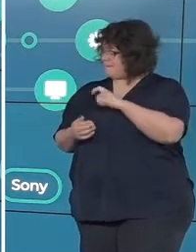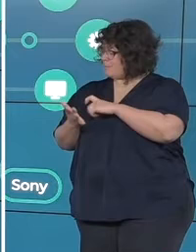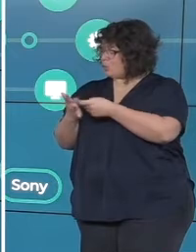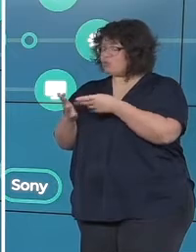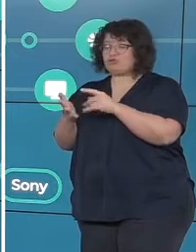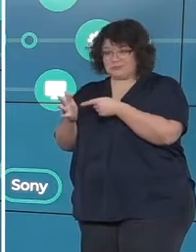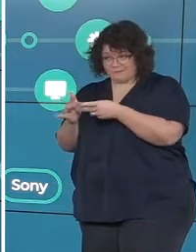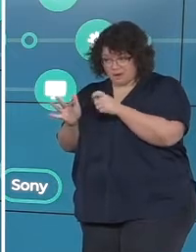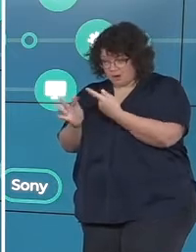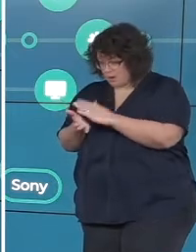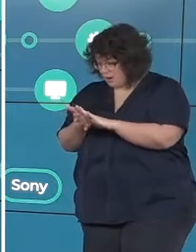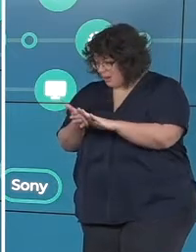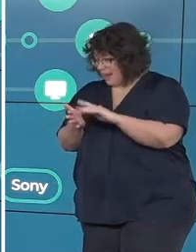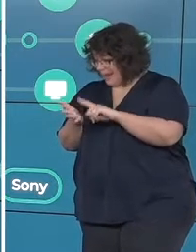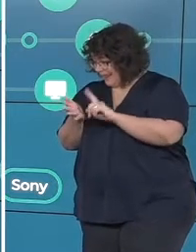today.